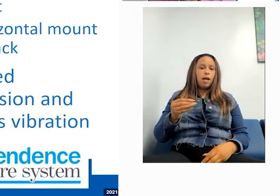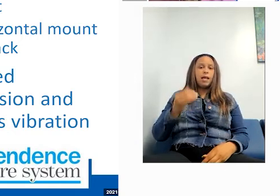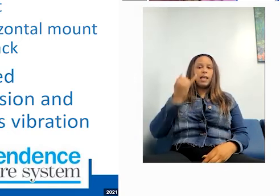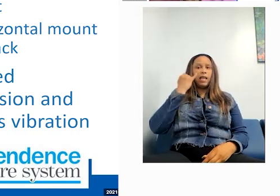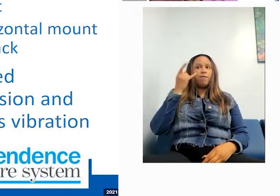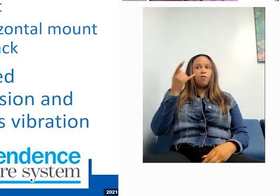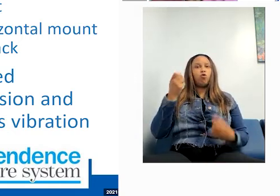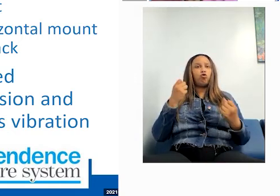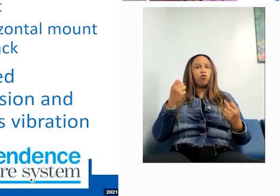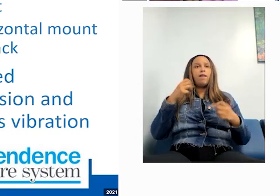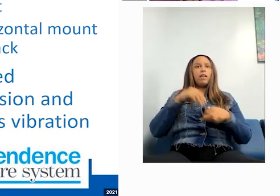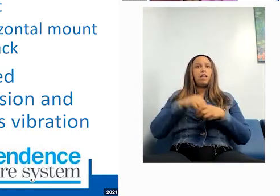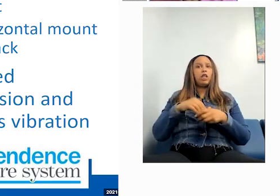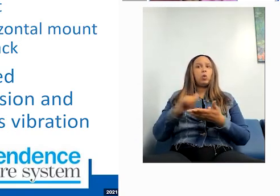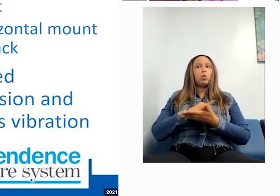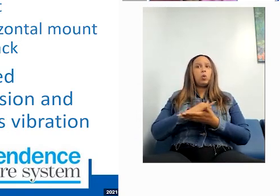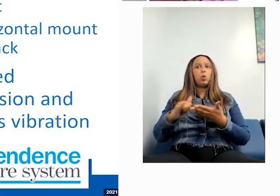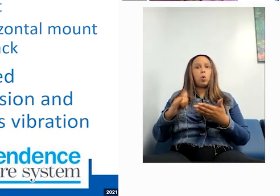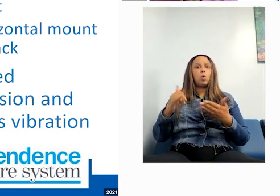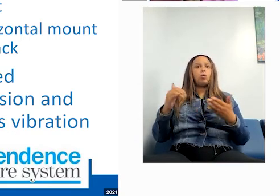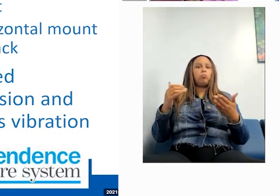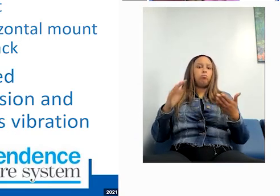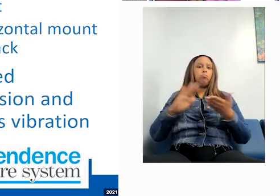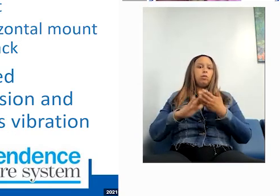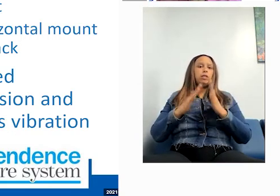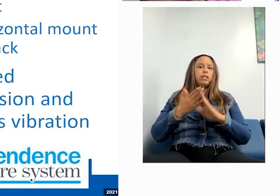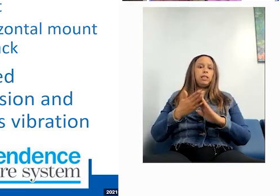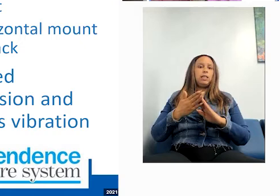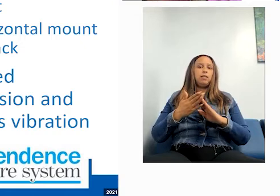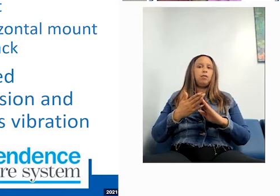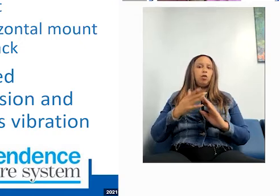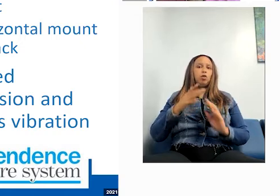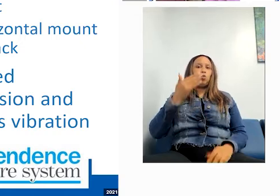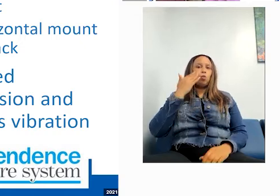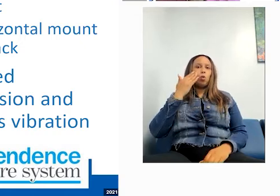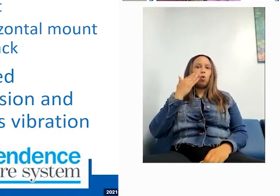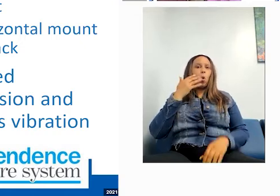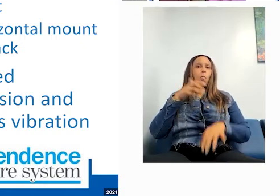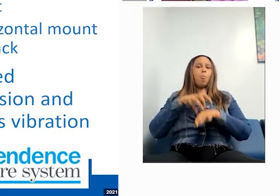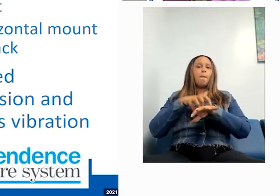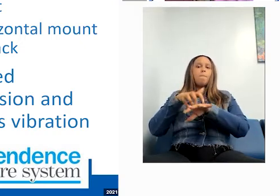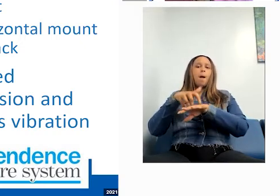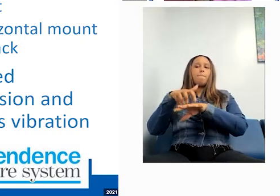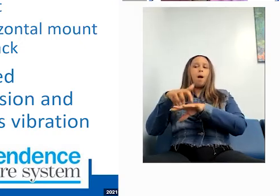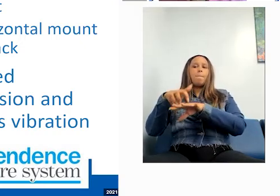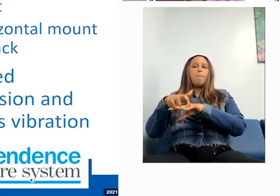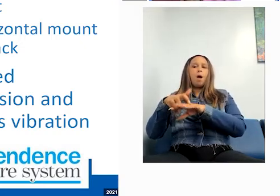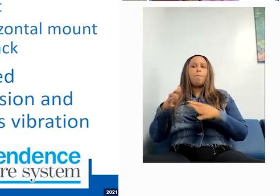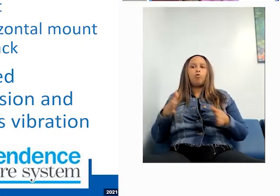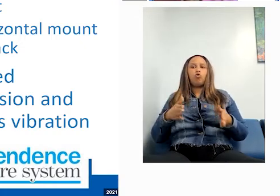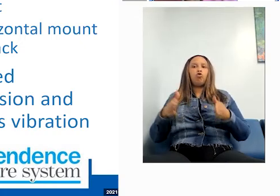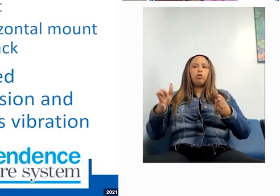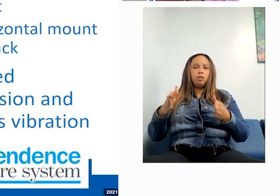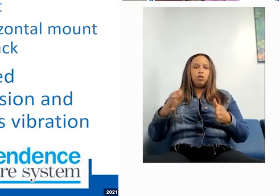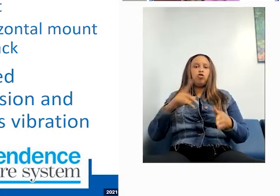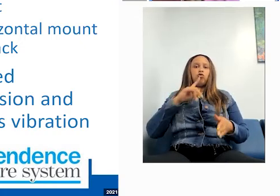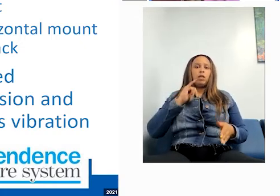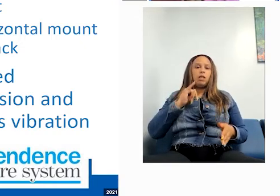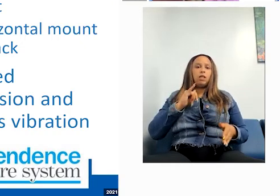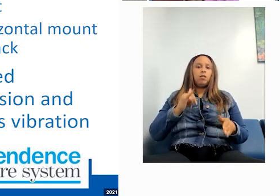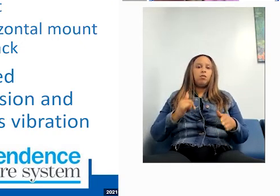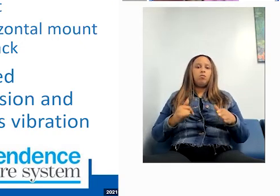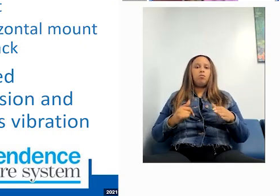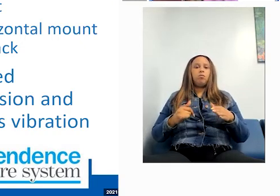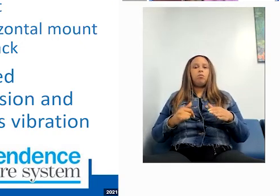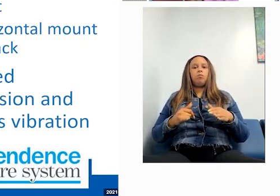City, the bumps of the road can go right up through your seating system and into your trunk and up your spine